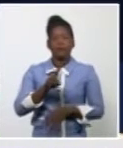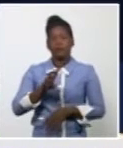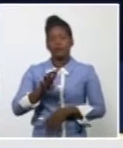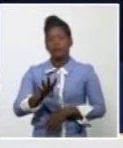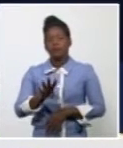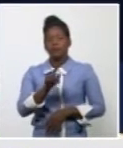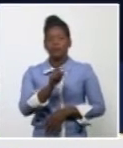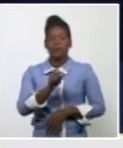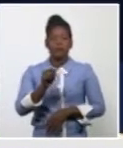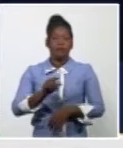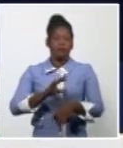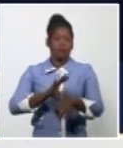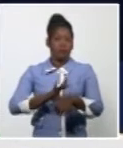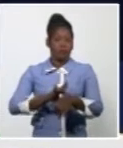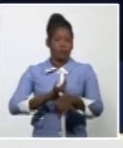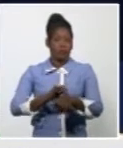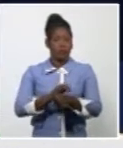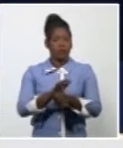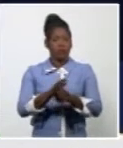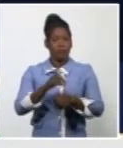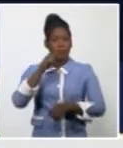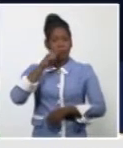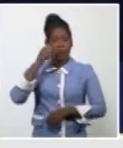yesterday, accumulating